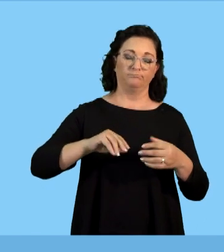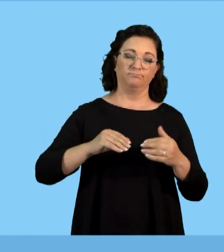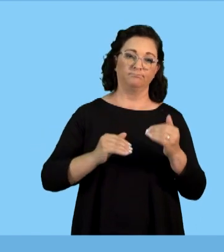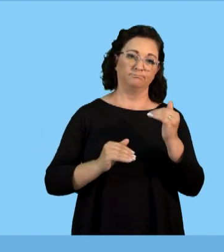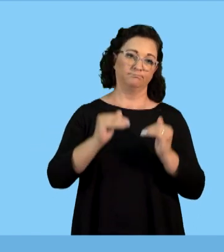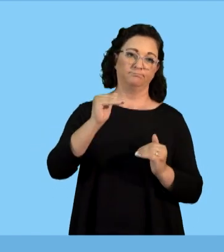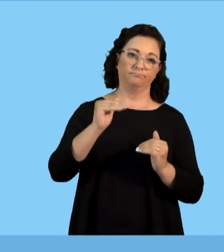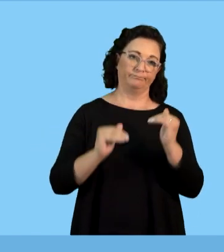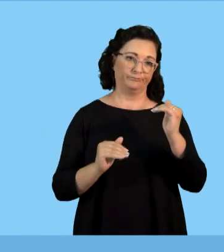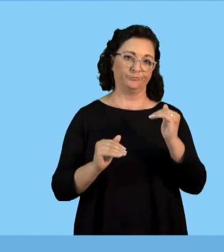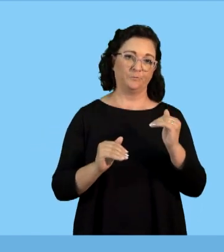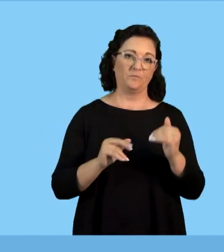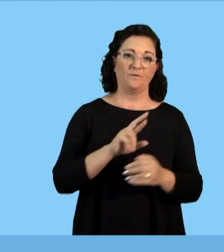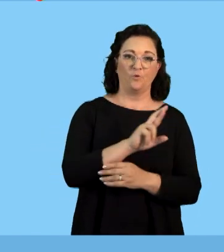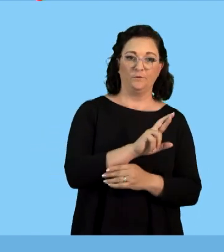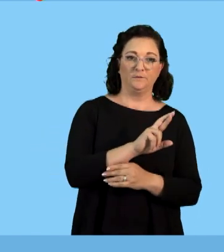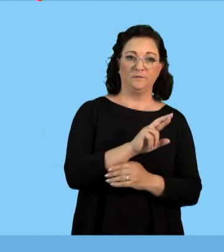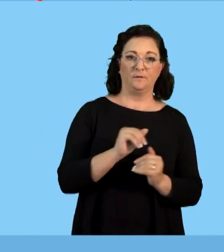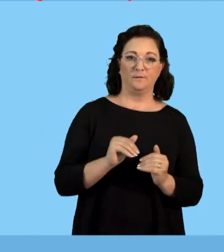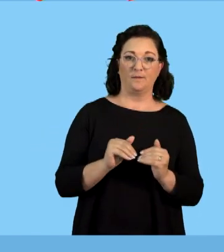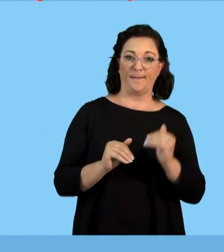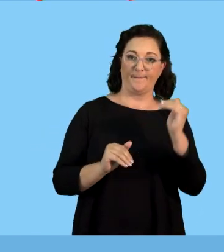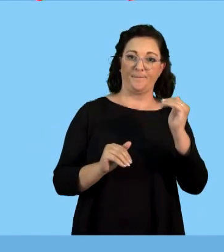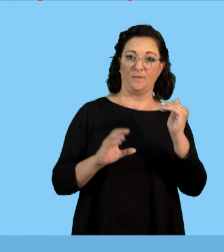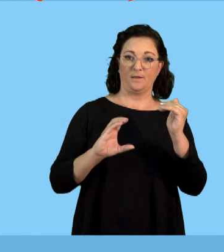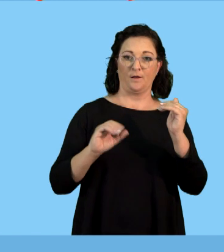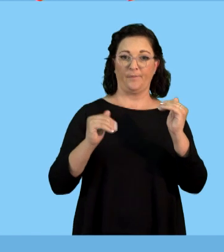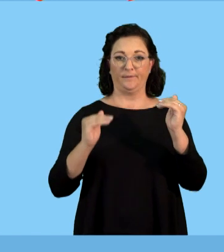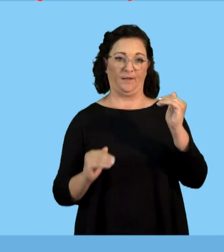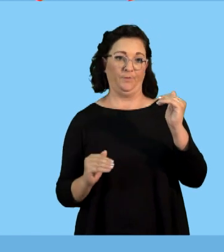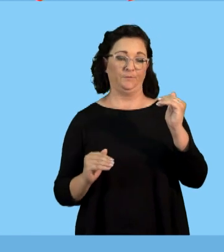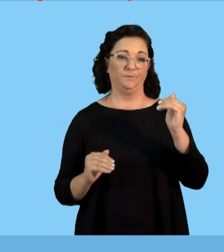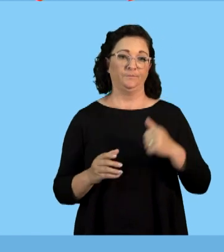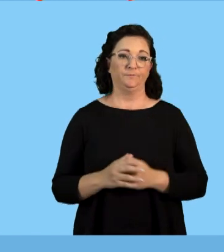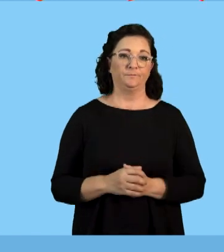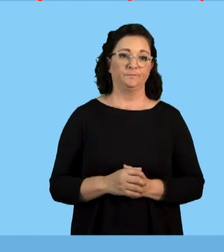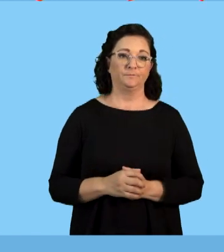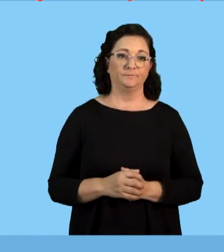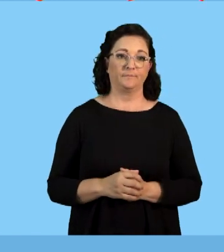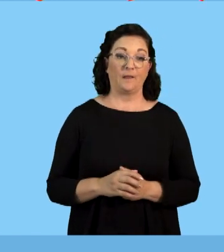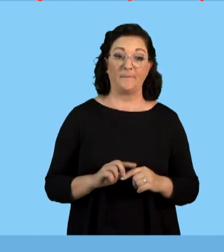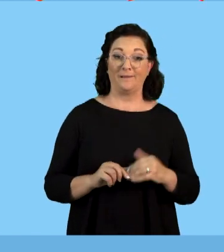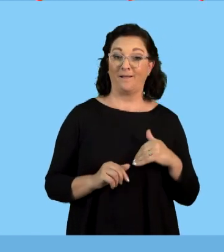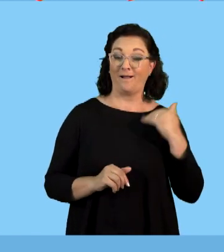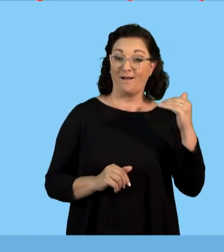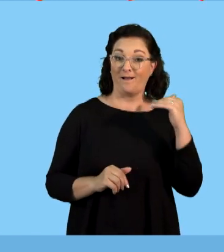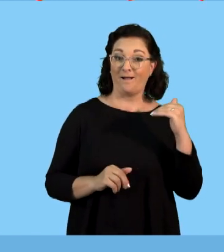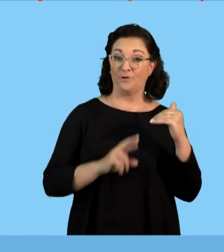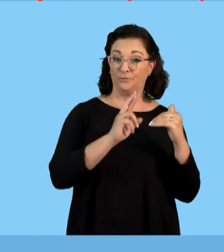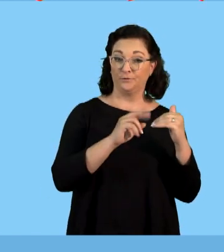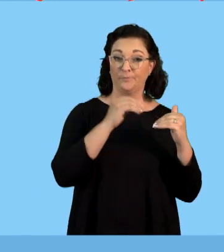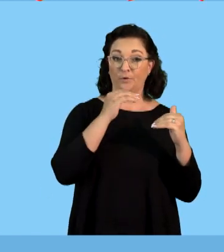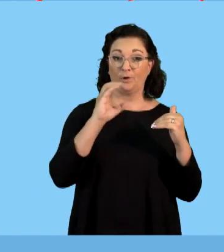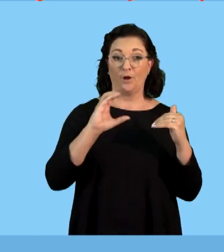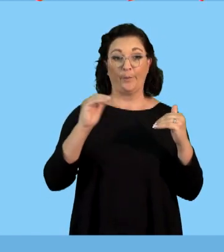Because of the relationship between the resistance and current. Once the resistance increases, current is going to decrease.